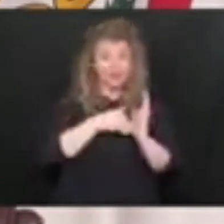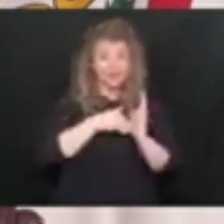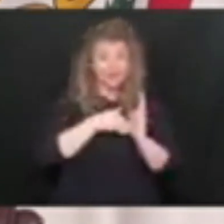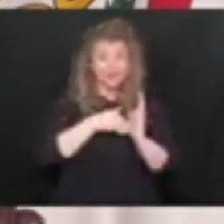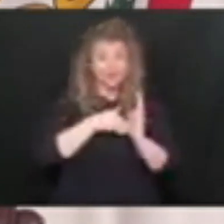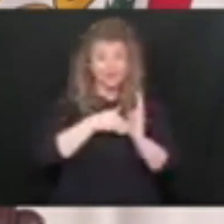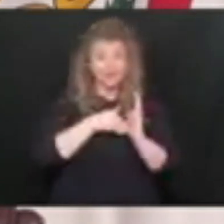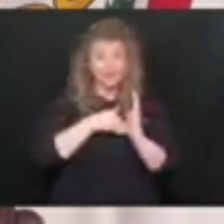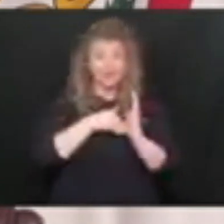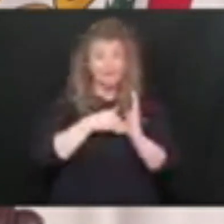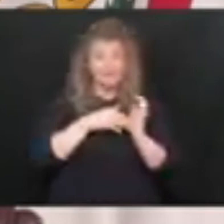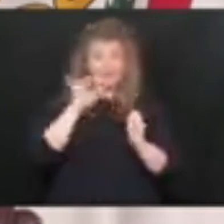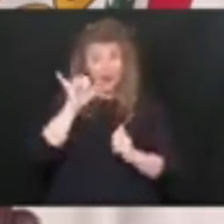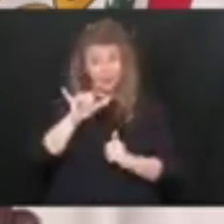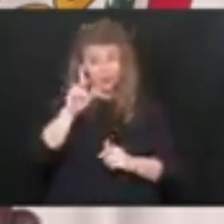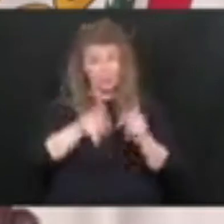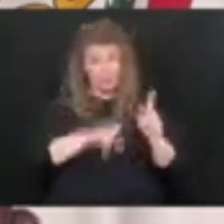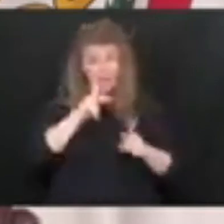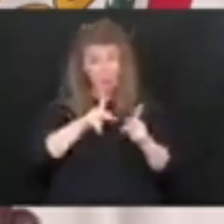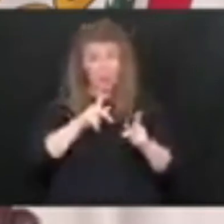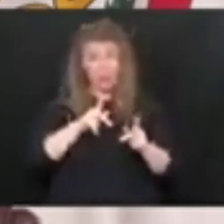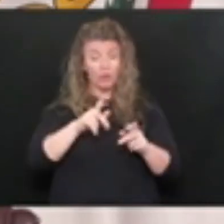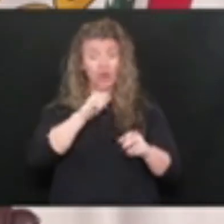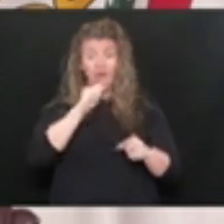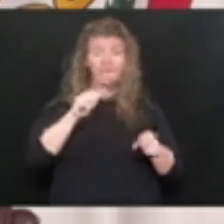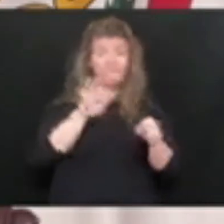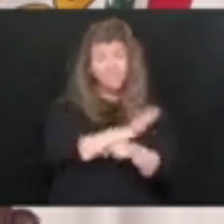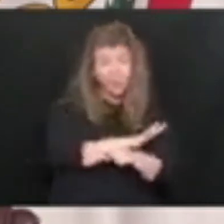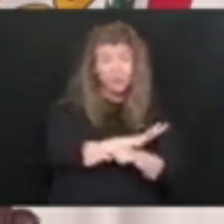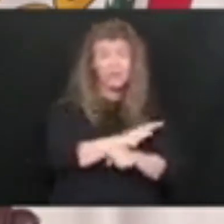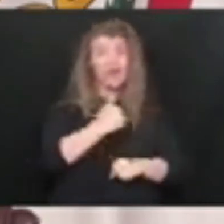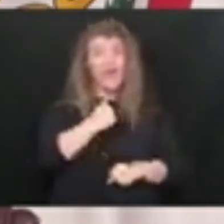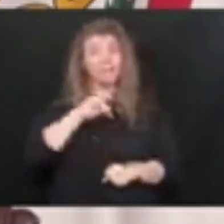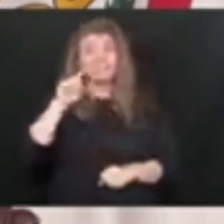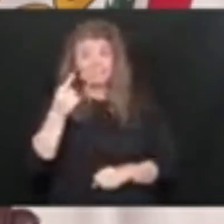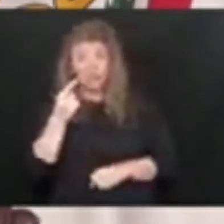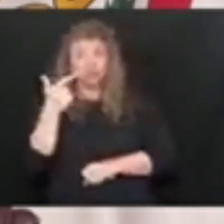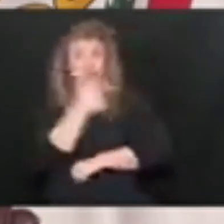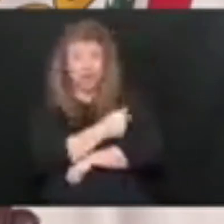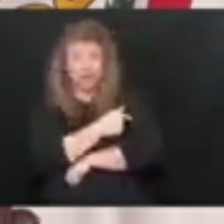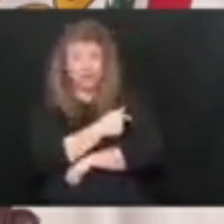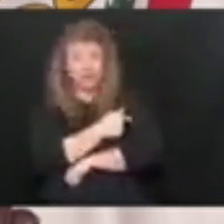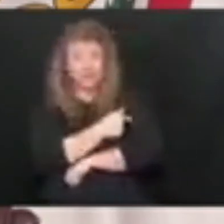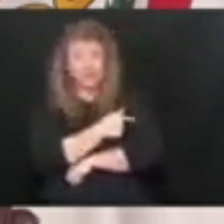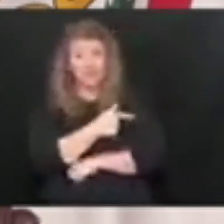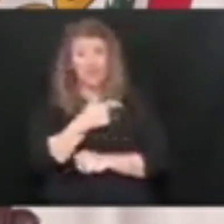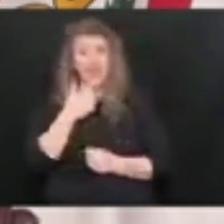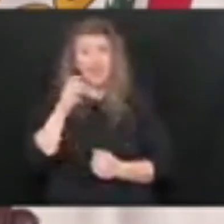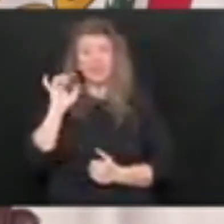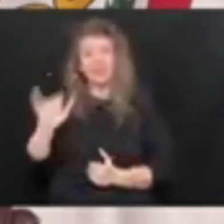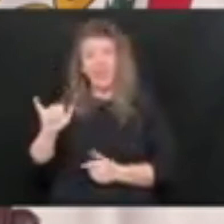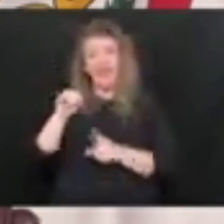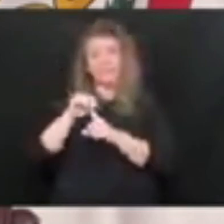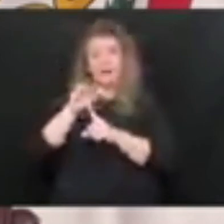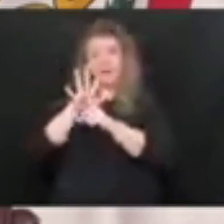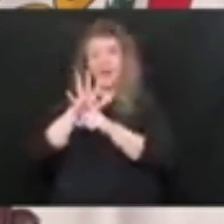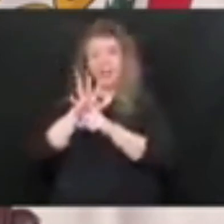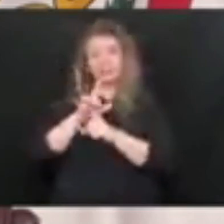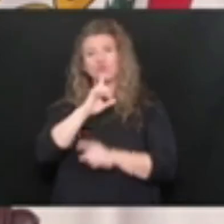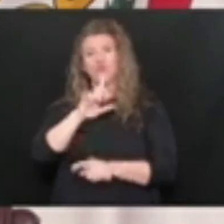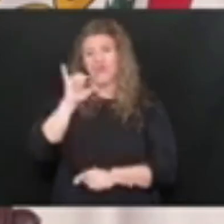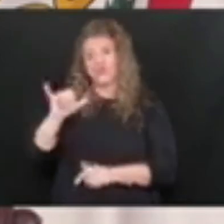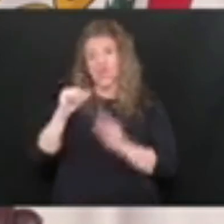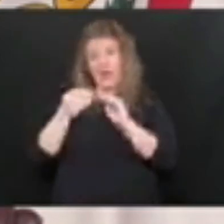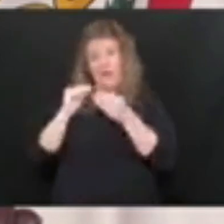109,000 of them not fully vaccinated, but with first round shots, then that population, really, that